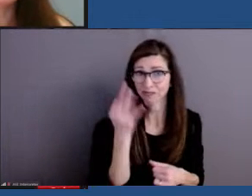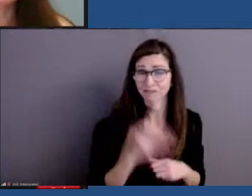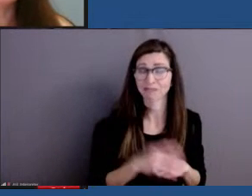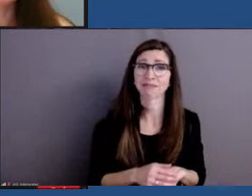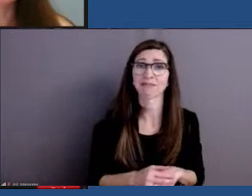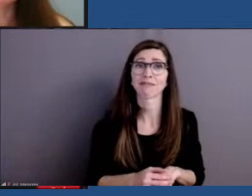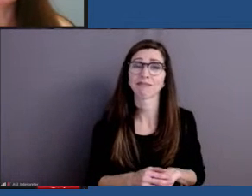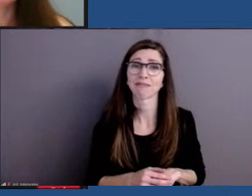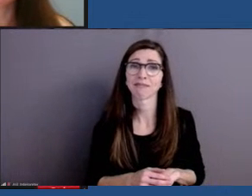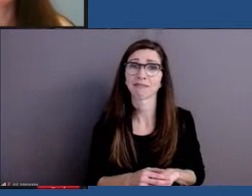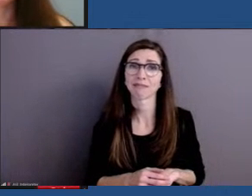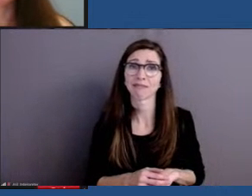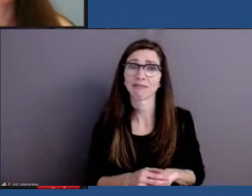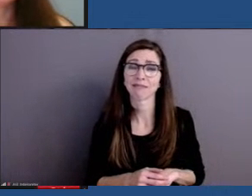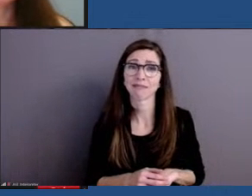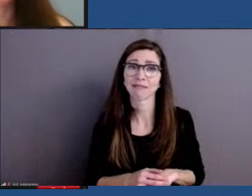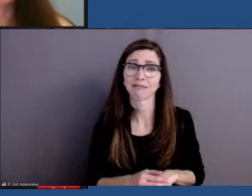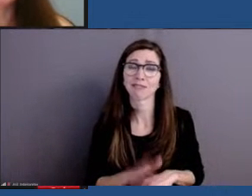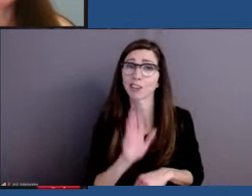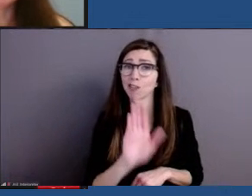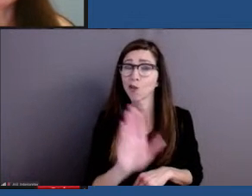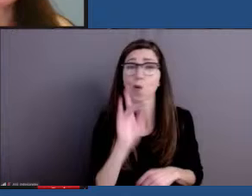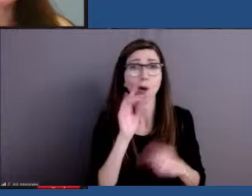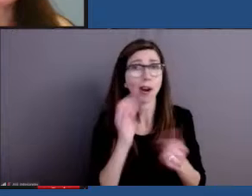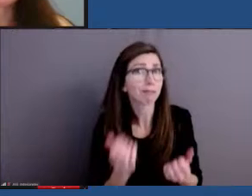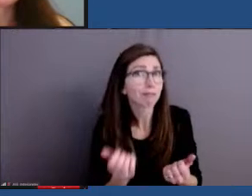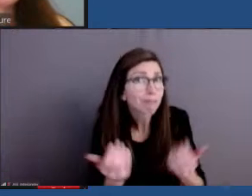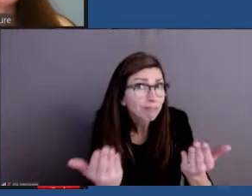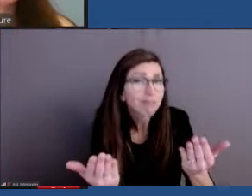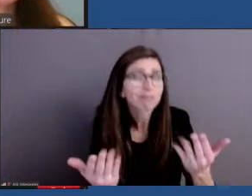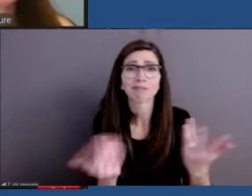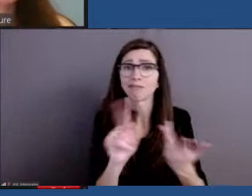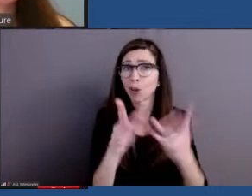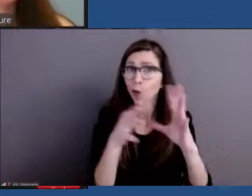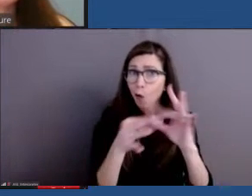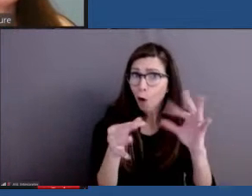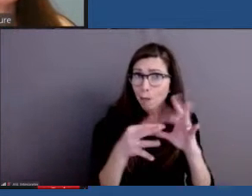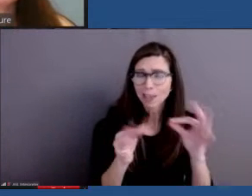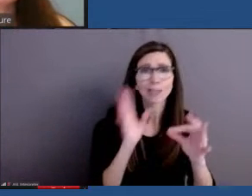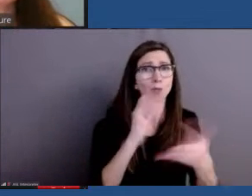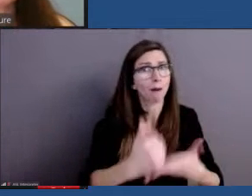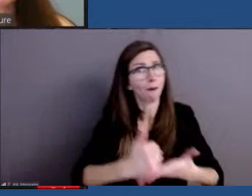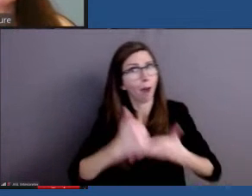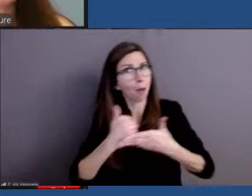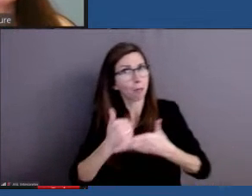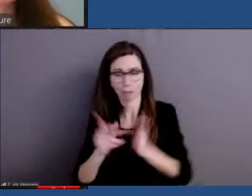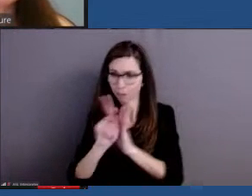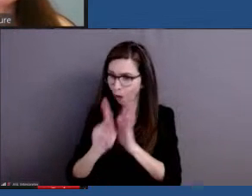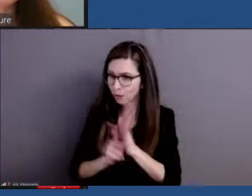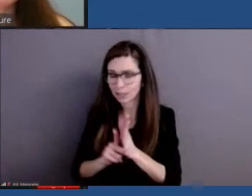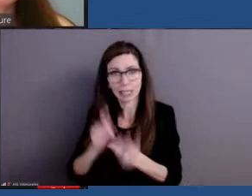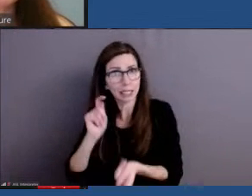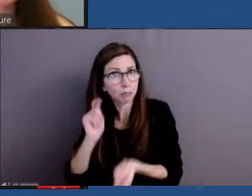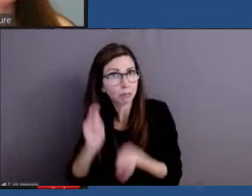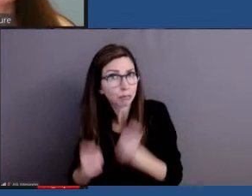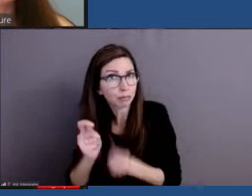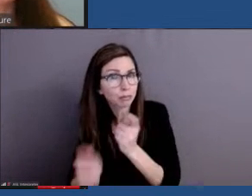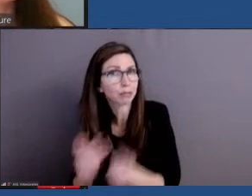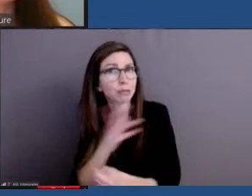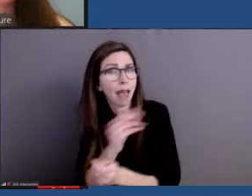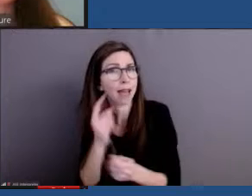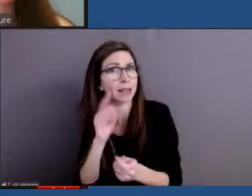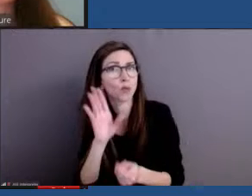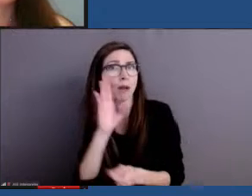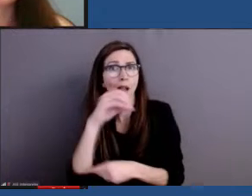et à adapter nos politiques pour le mieux. Comments and suggestions help us to Together, adapt our we policies can work to your towards needs. making Ottawa an